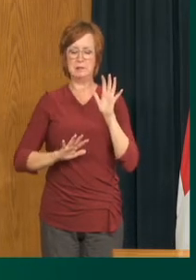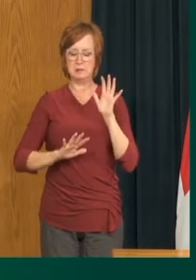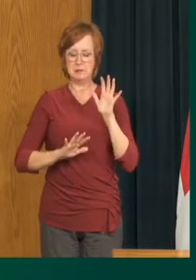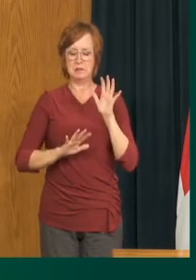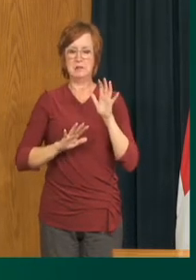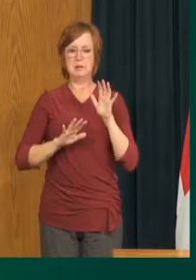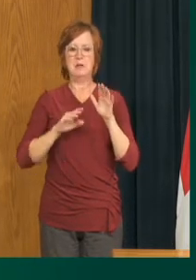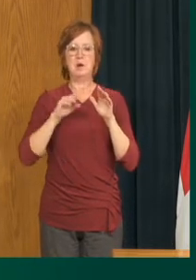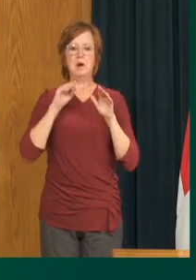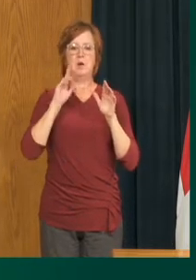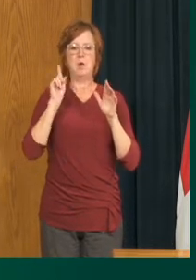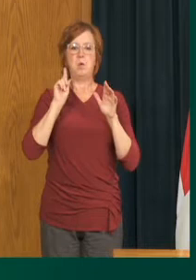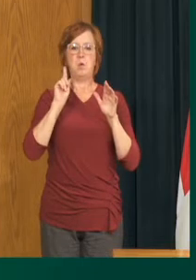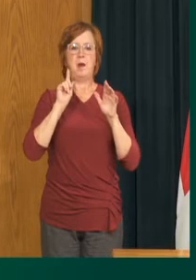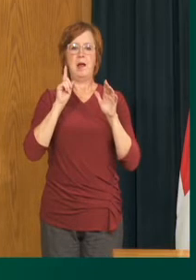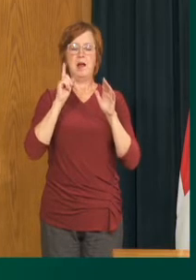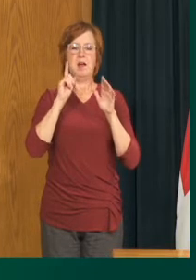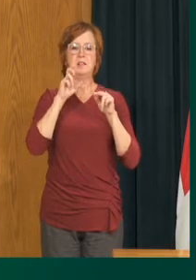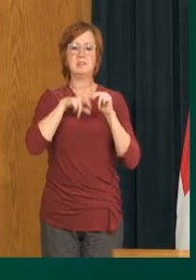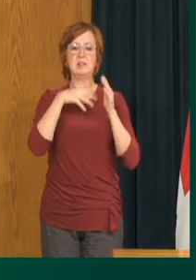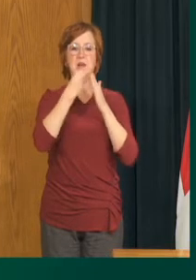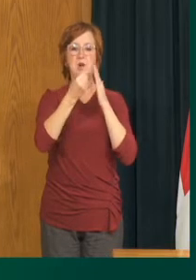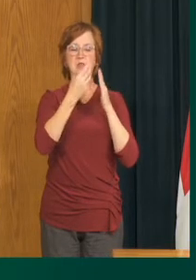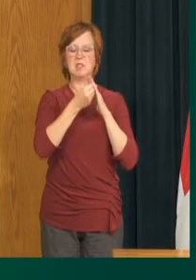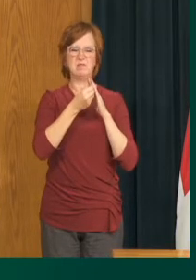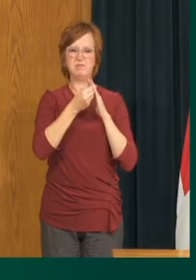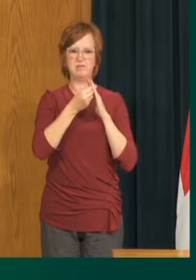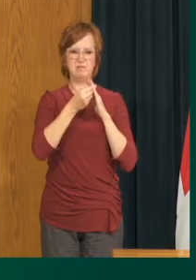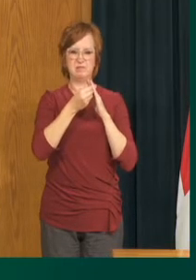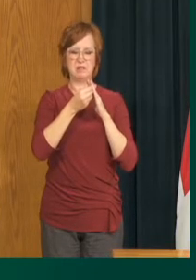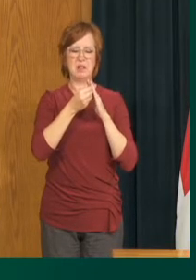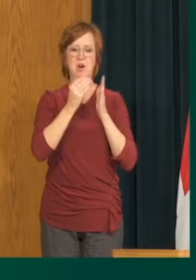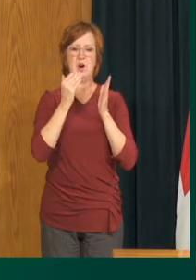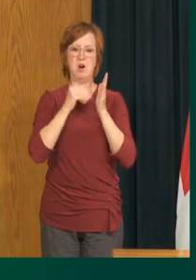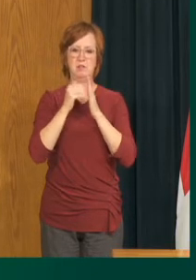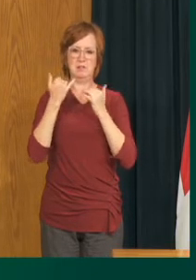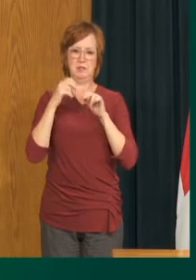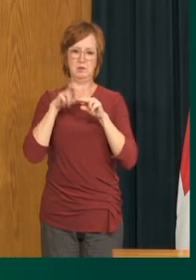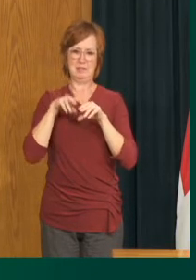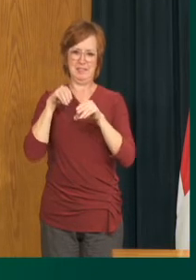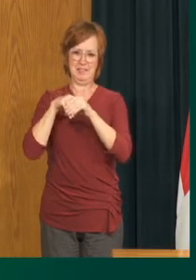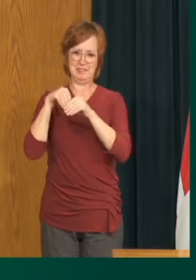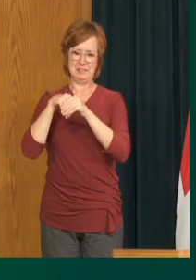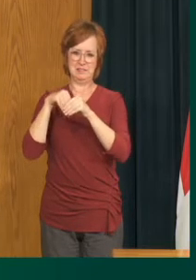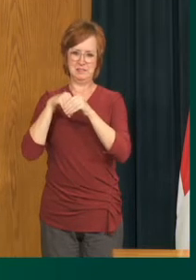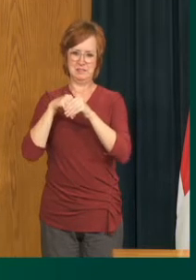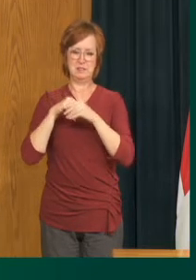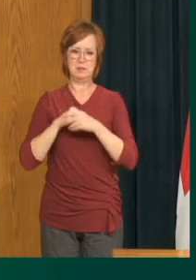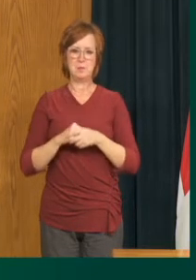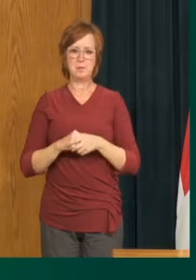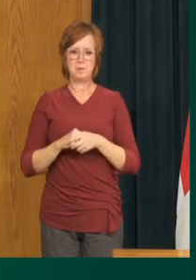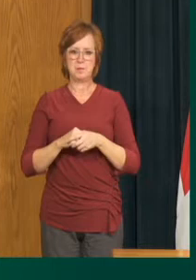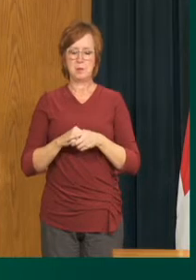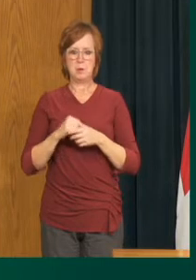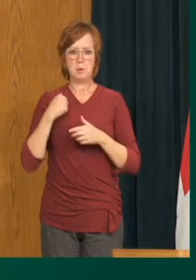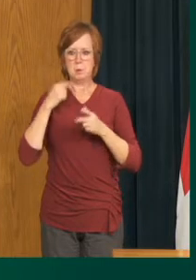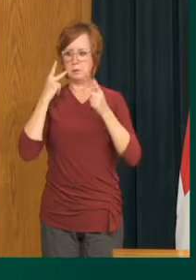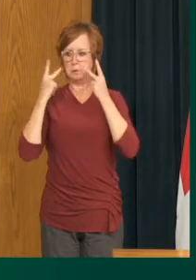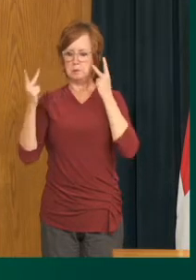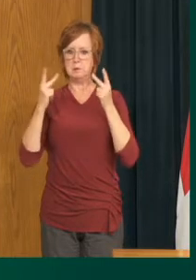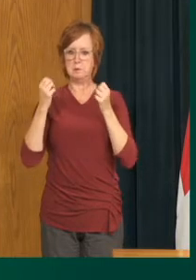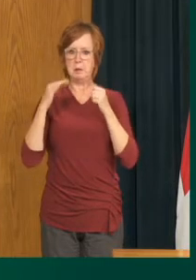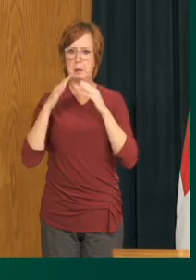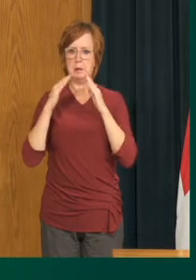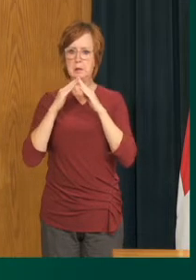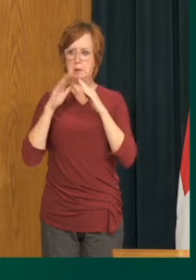our overall case numbers have been low, but as we look around us, I think many jurisdictions are really struggling with rising case numbers, and we